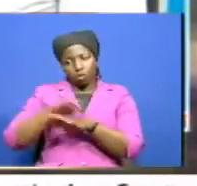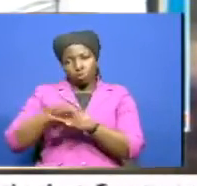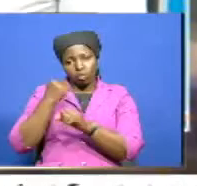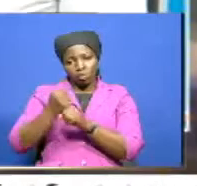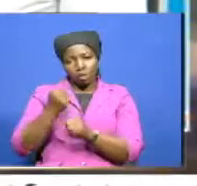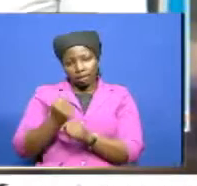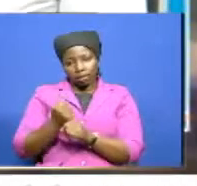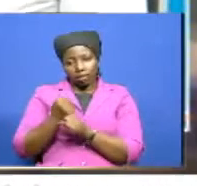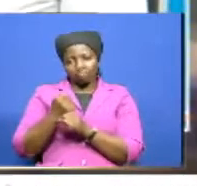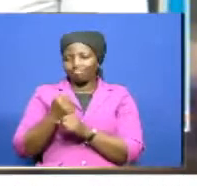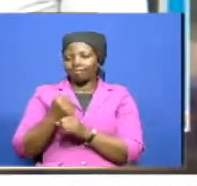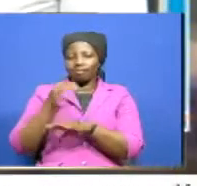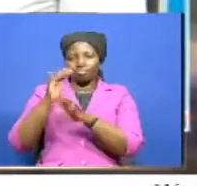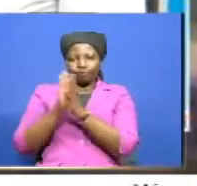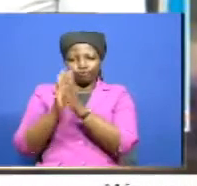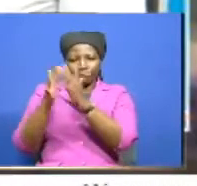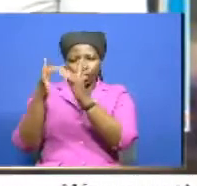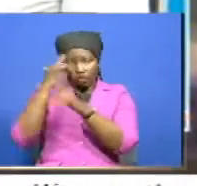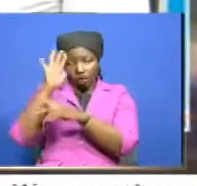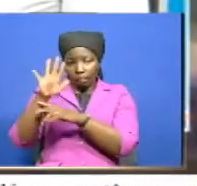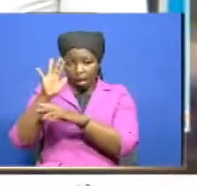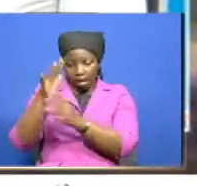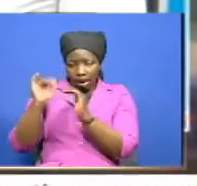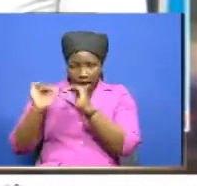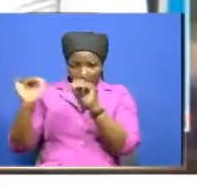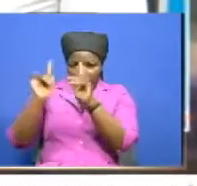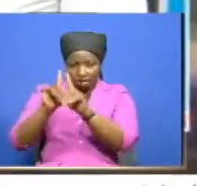where they are and what they've been doing. Obviously,